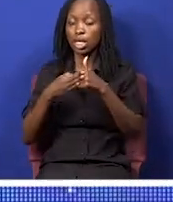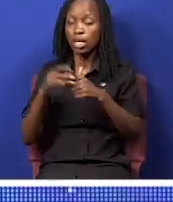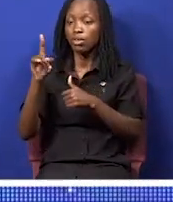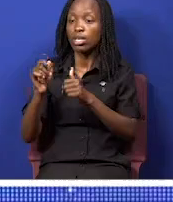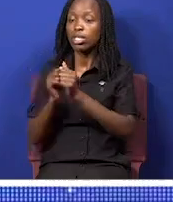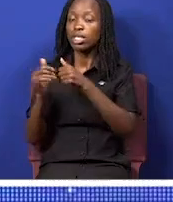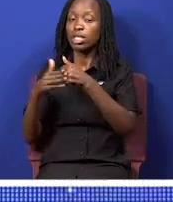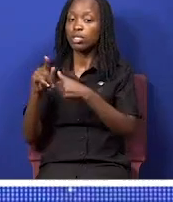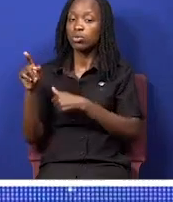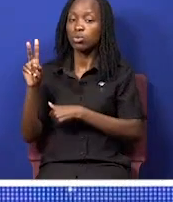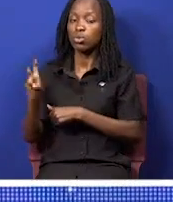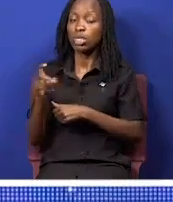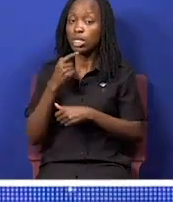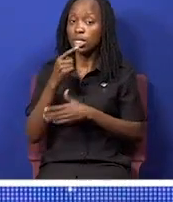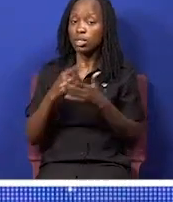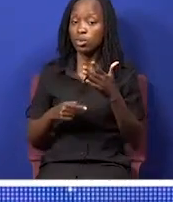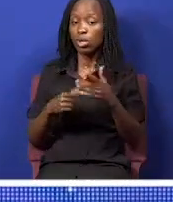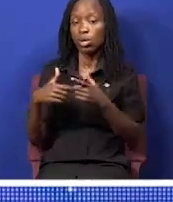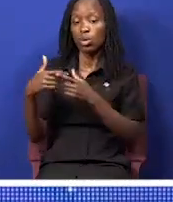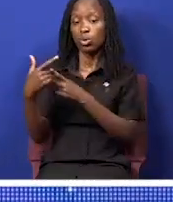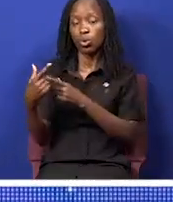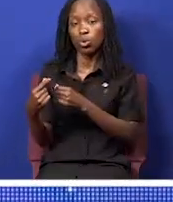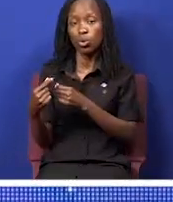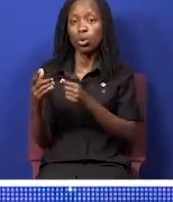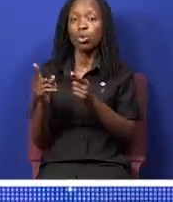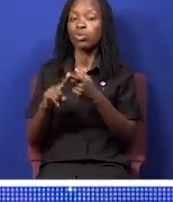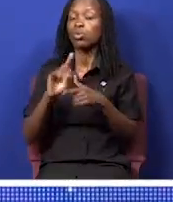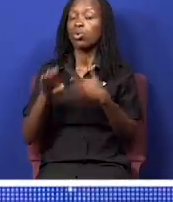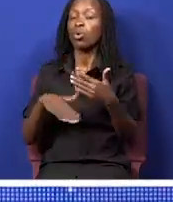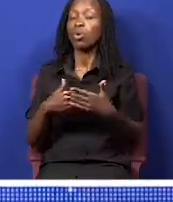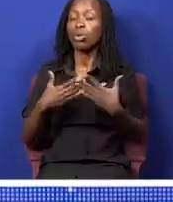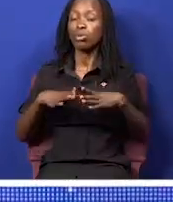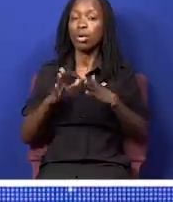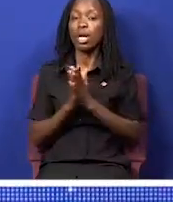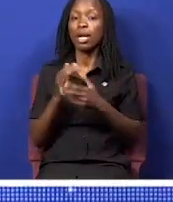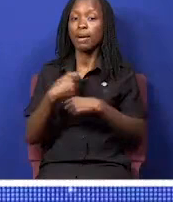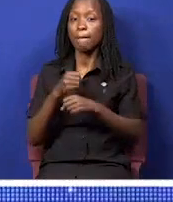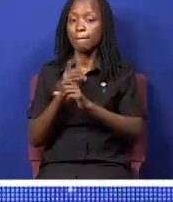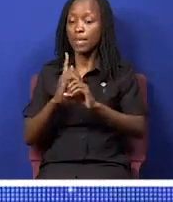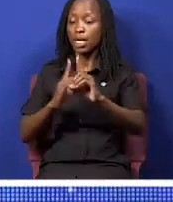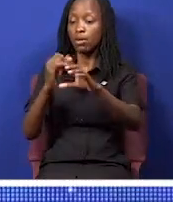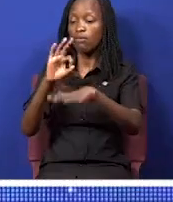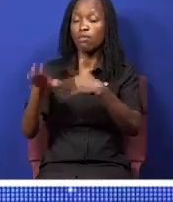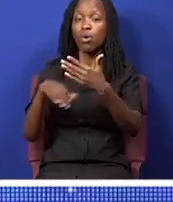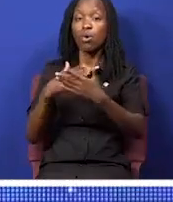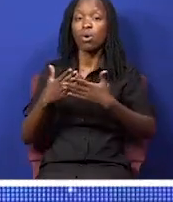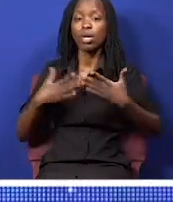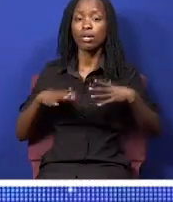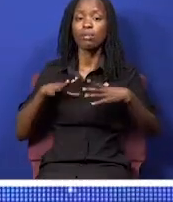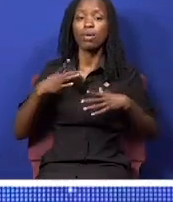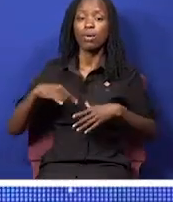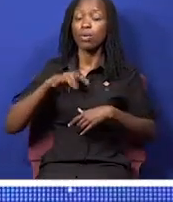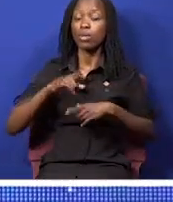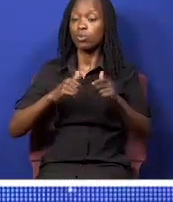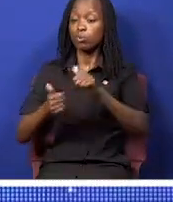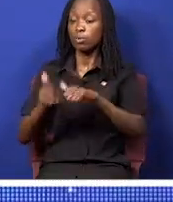verse 19 to 20, it tells us to go and to all the people and make disciples of all the people.